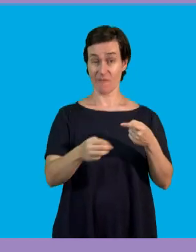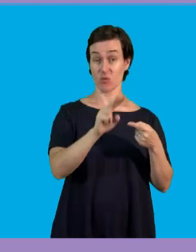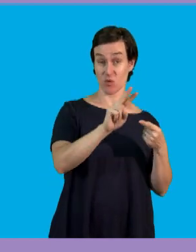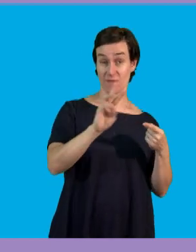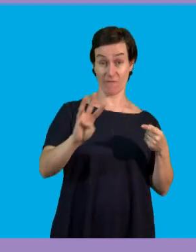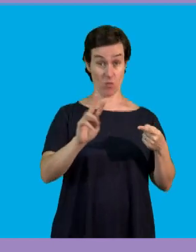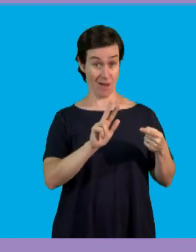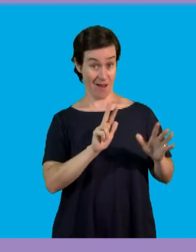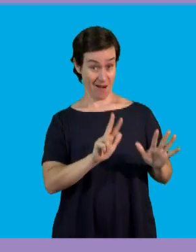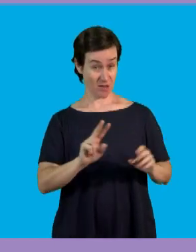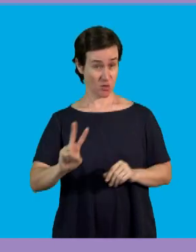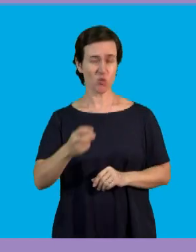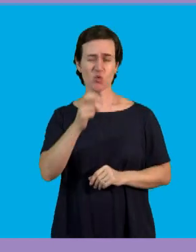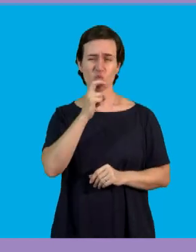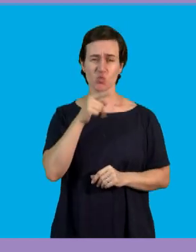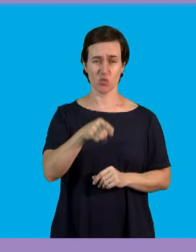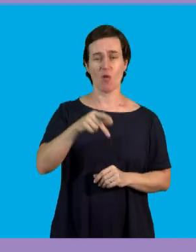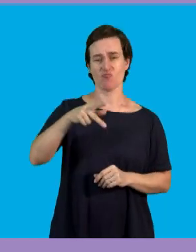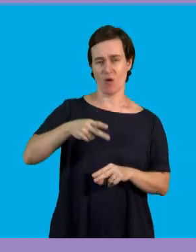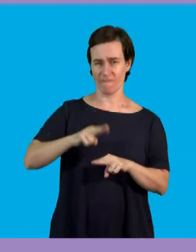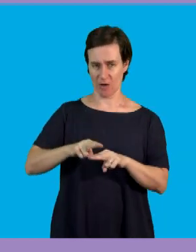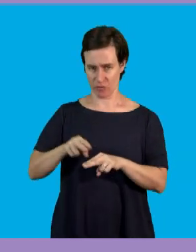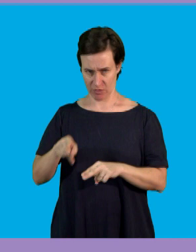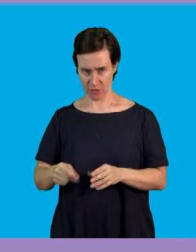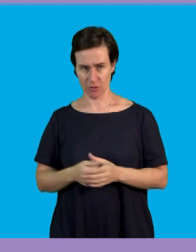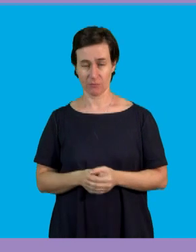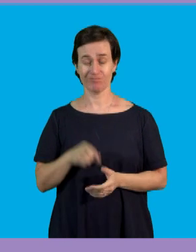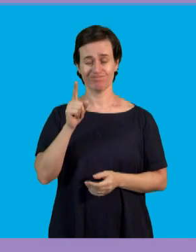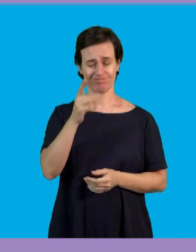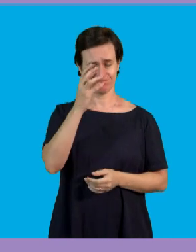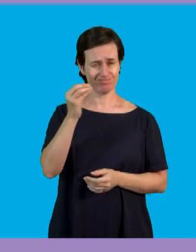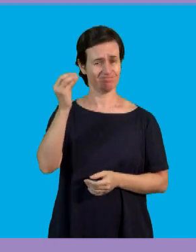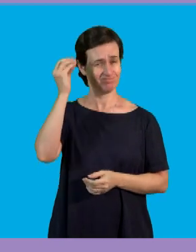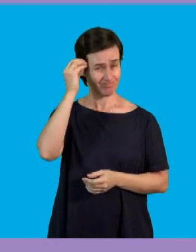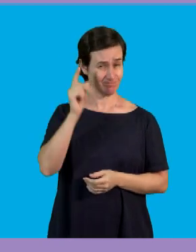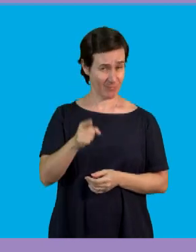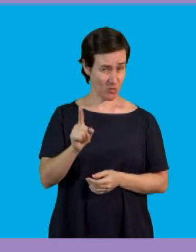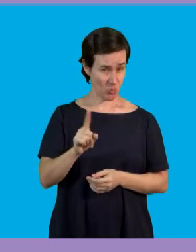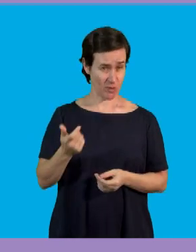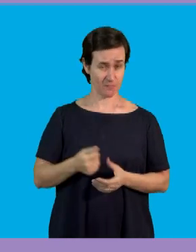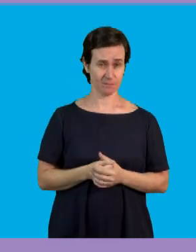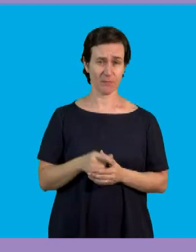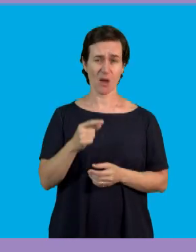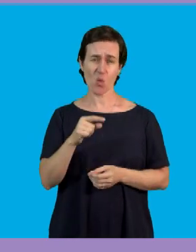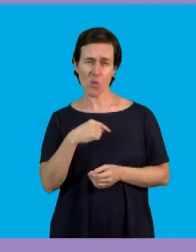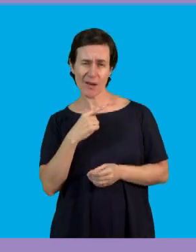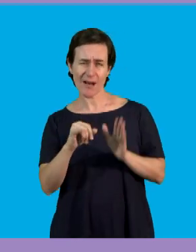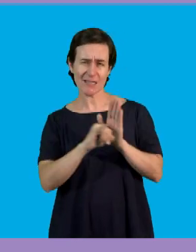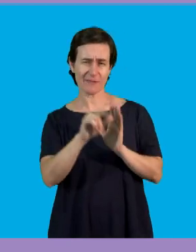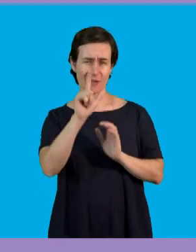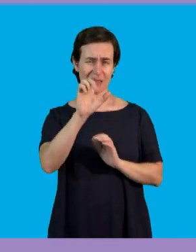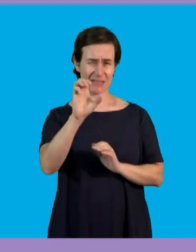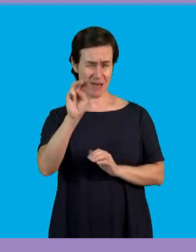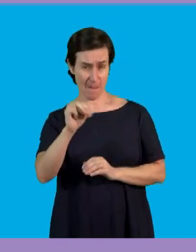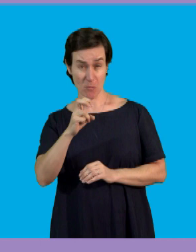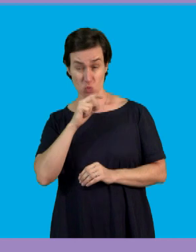and 82 using prime factorization. So you remember when we are finding the LCM